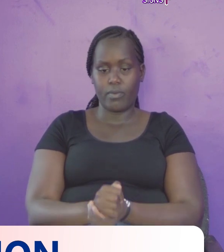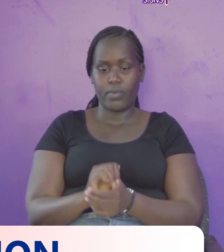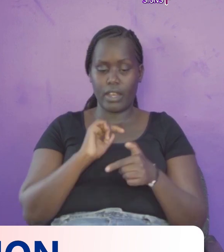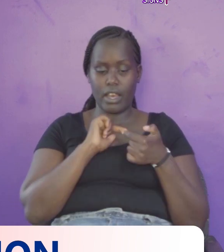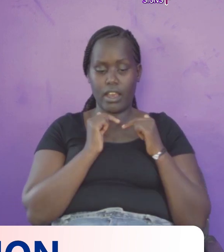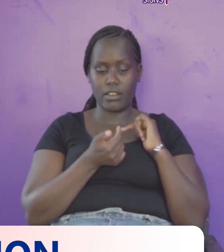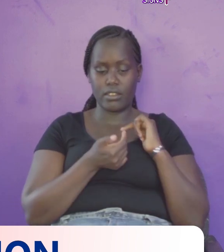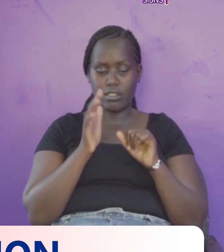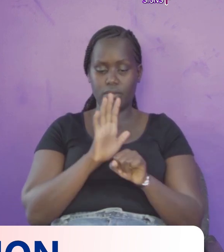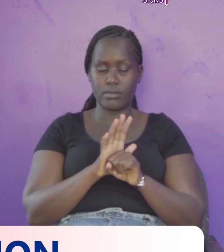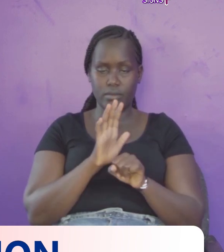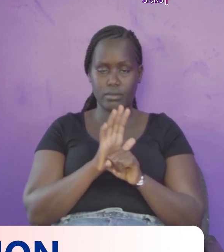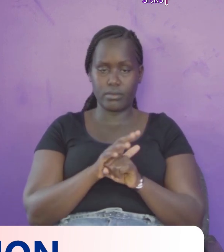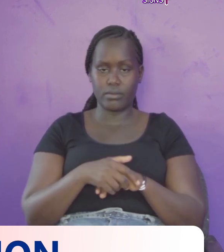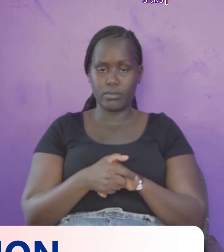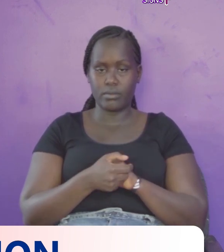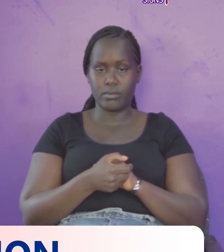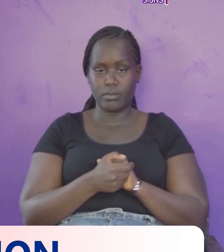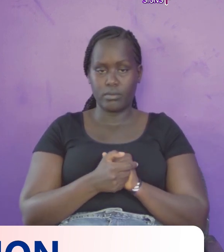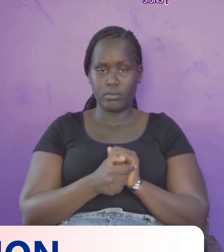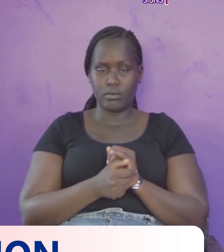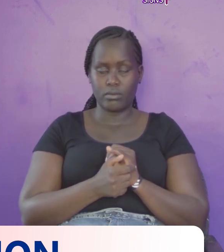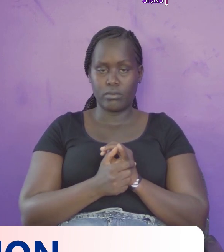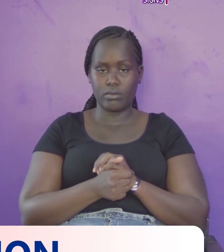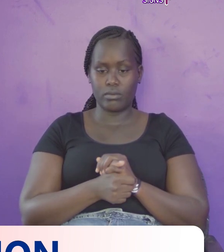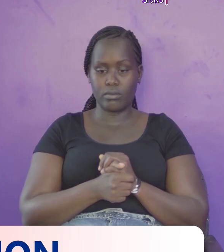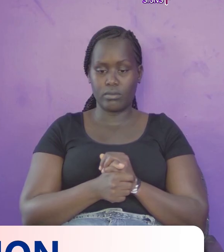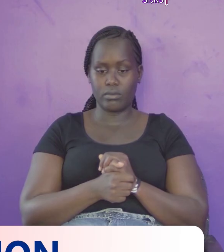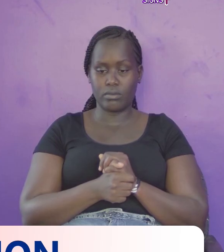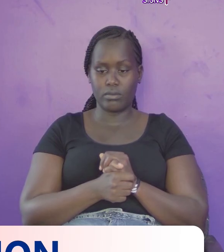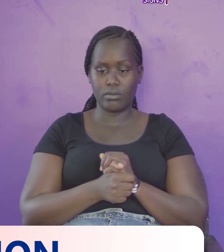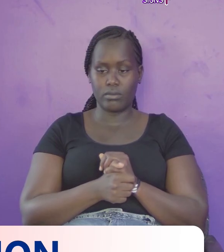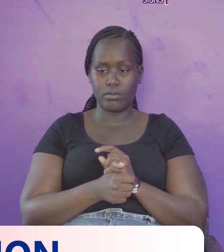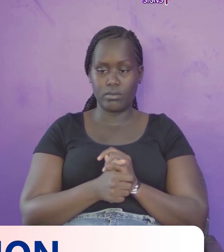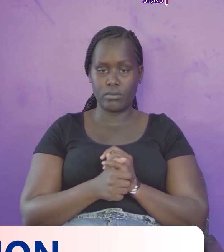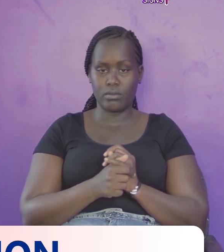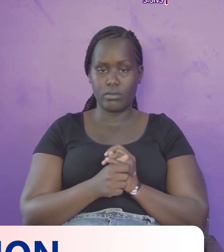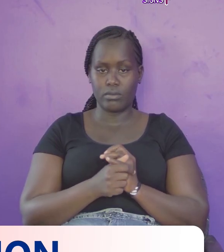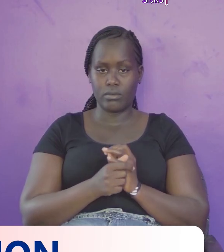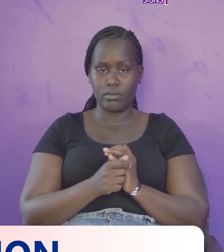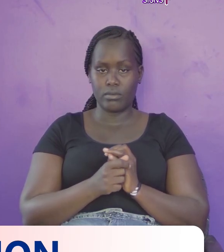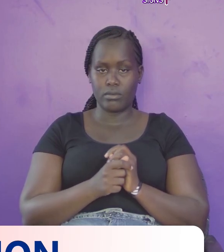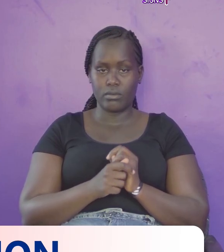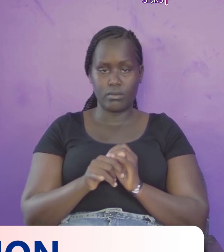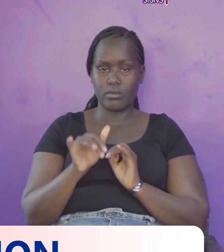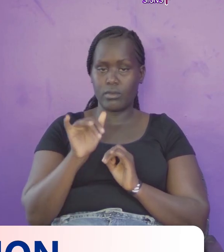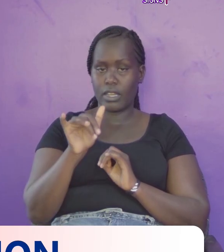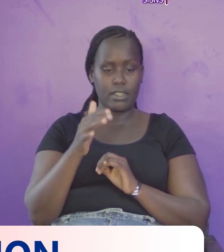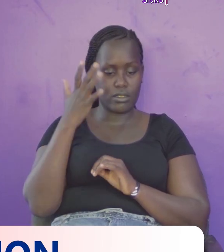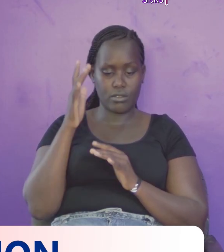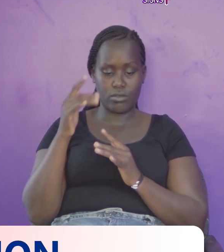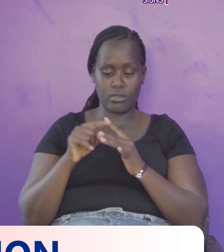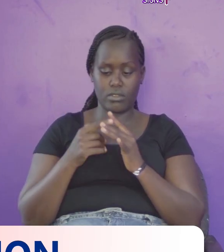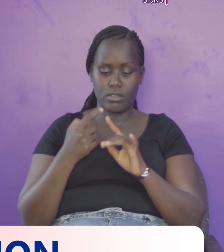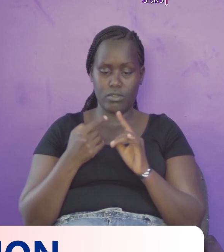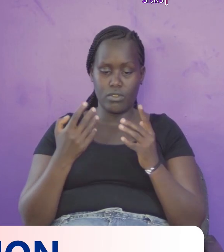hurts. Where? It hurts. You hata sijui ni pick from where. It